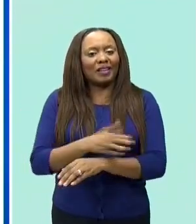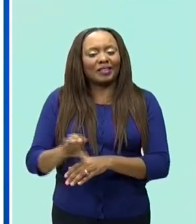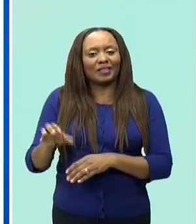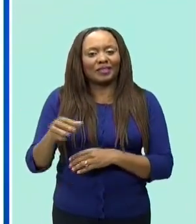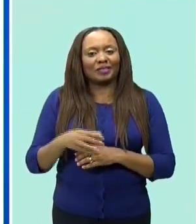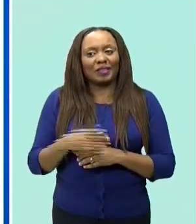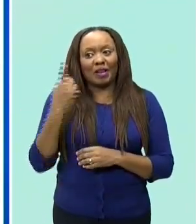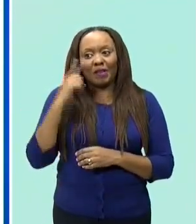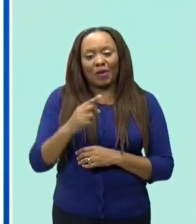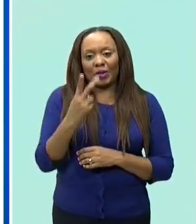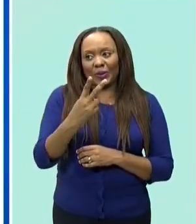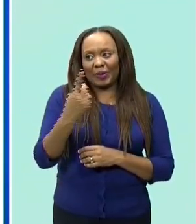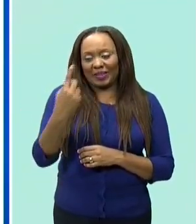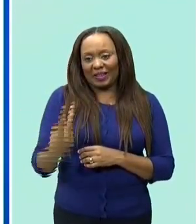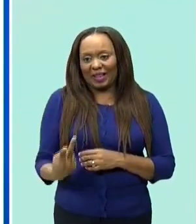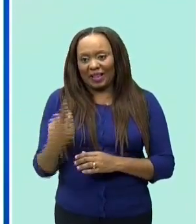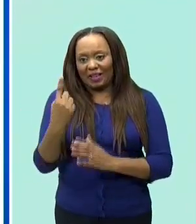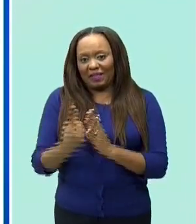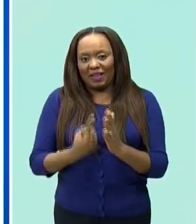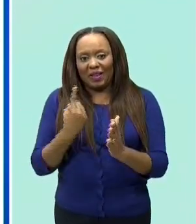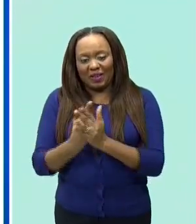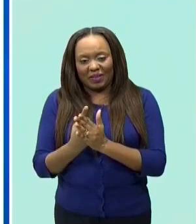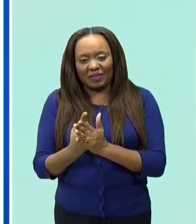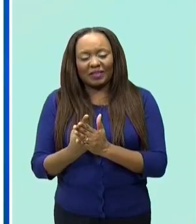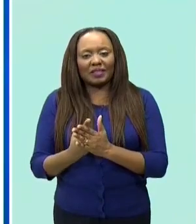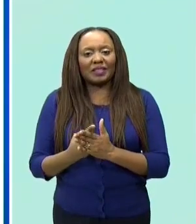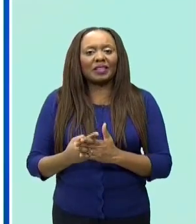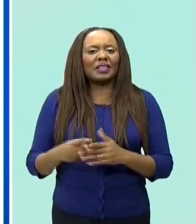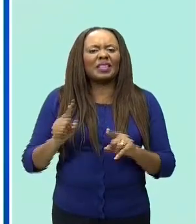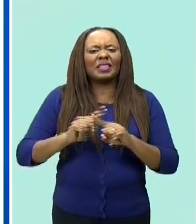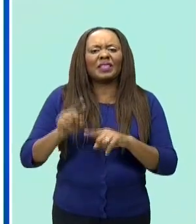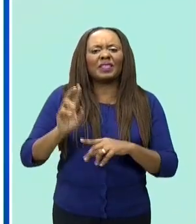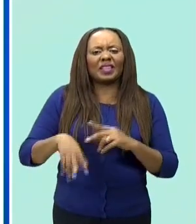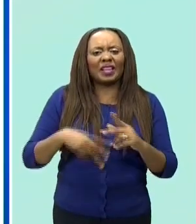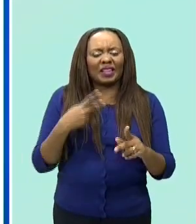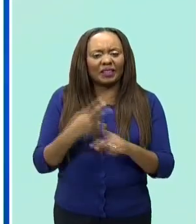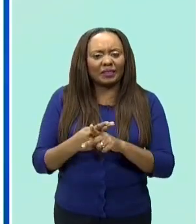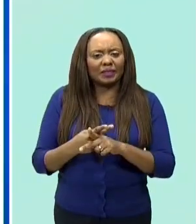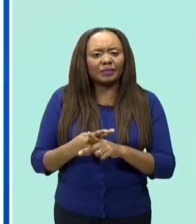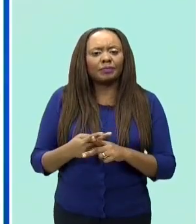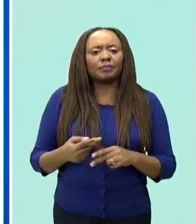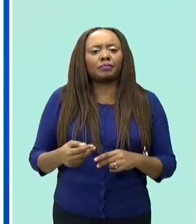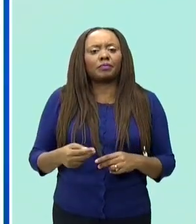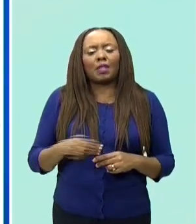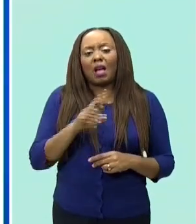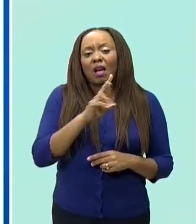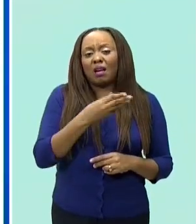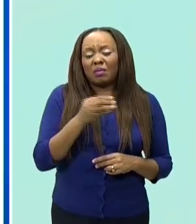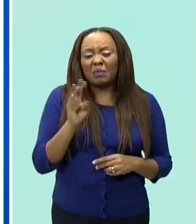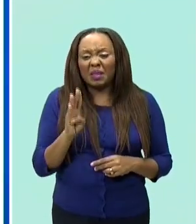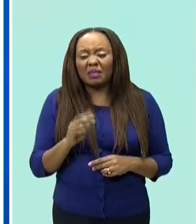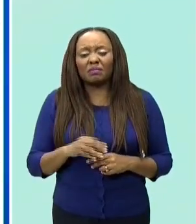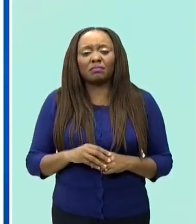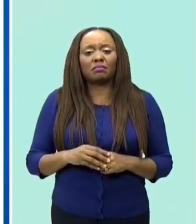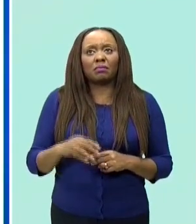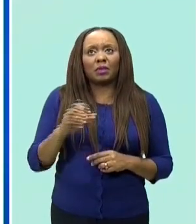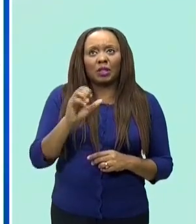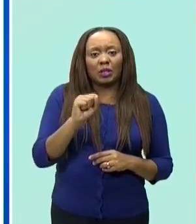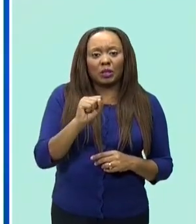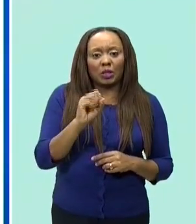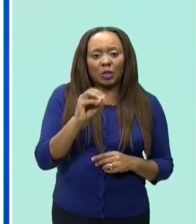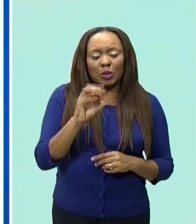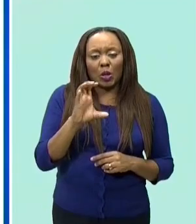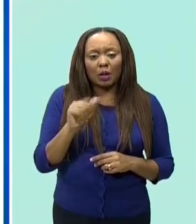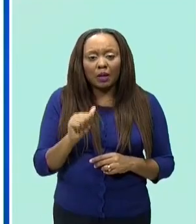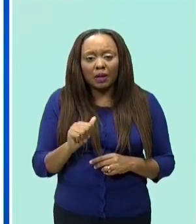hours, they'll be playing all genres of music: classical, jazz, punk rock, R&B, and of course, soca.